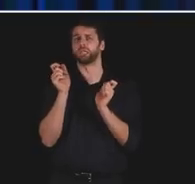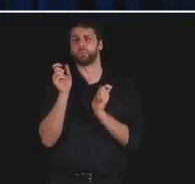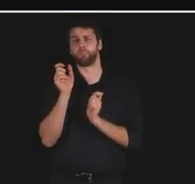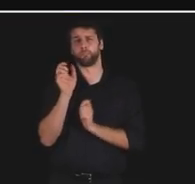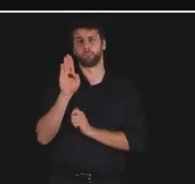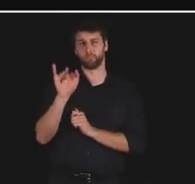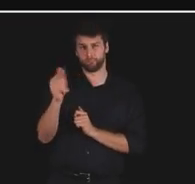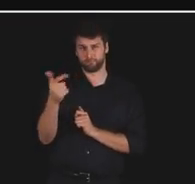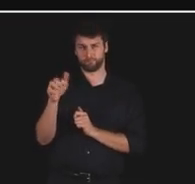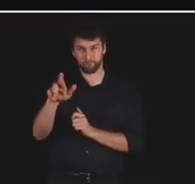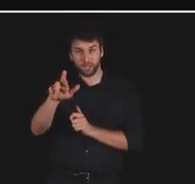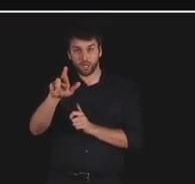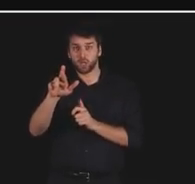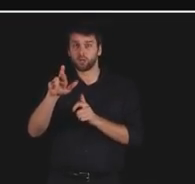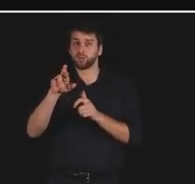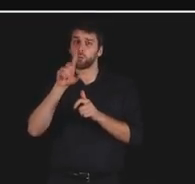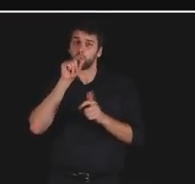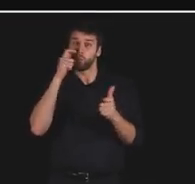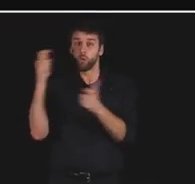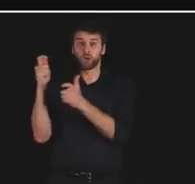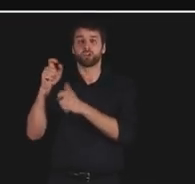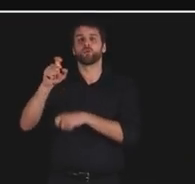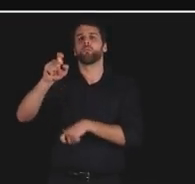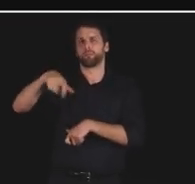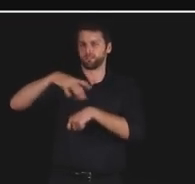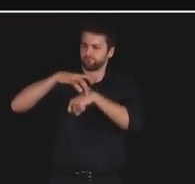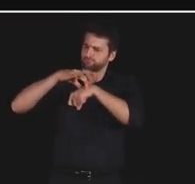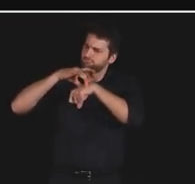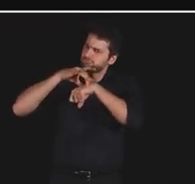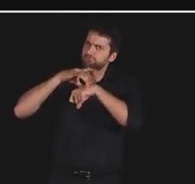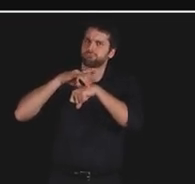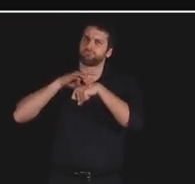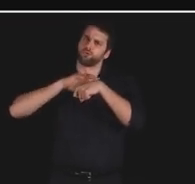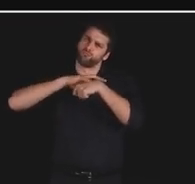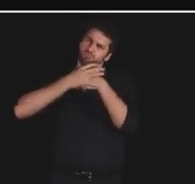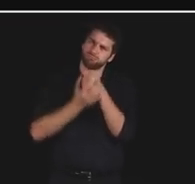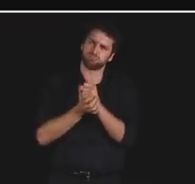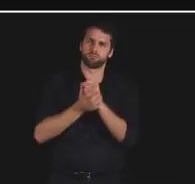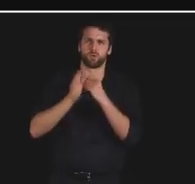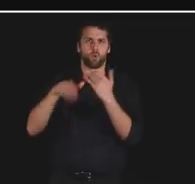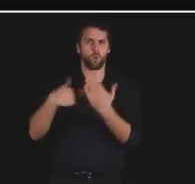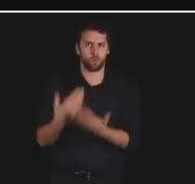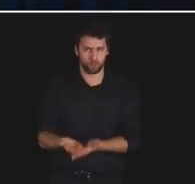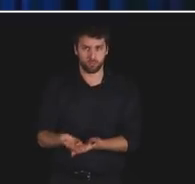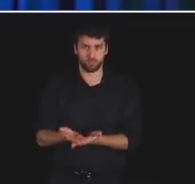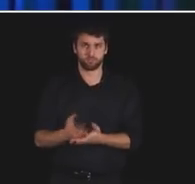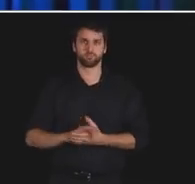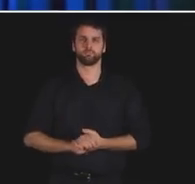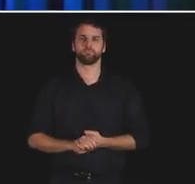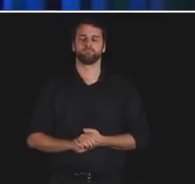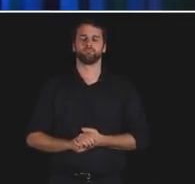on the whole planet. There are, at last count, something like